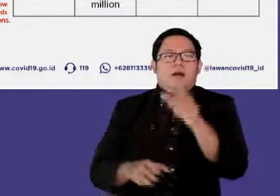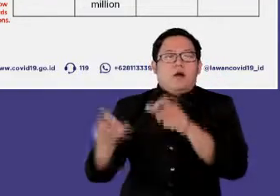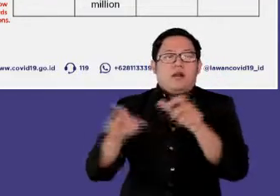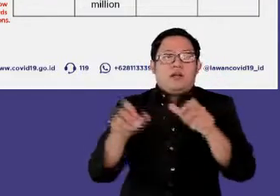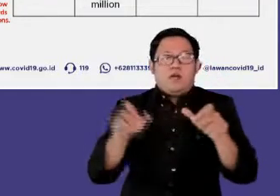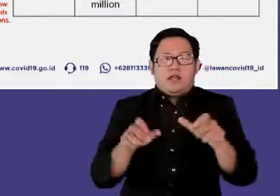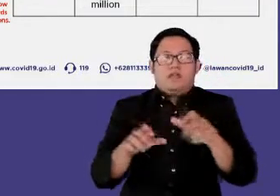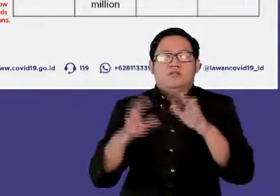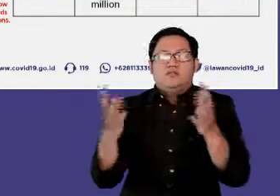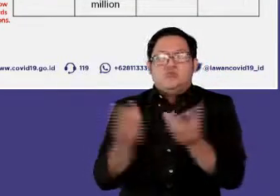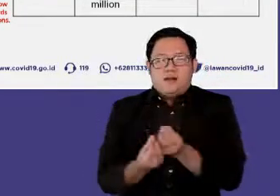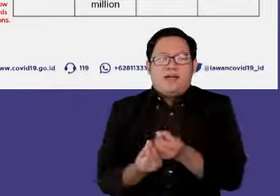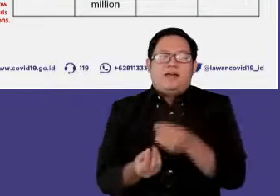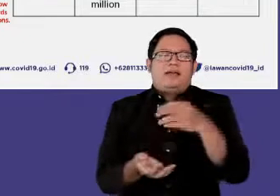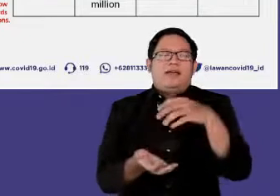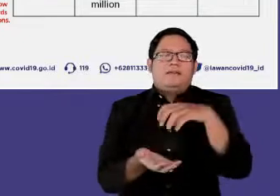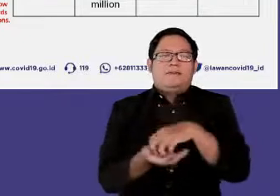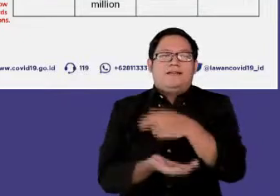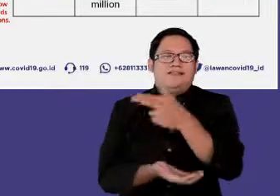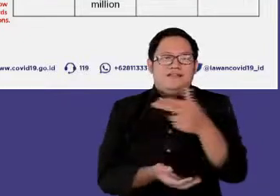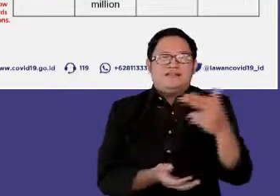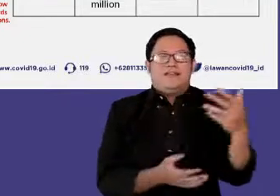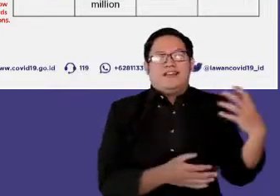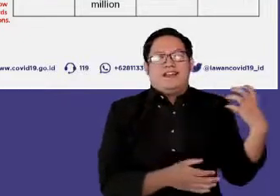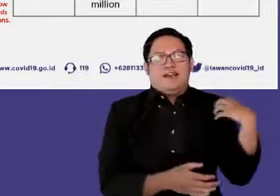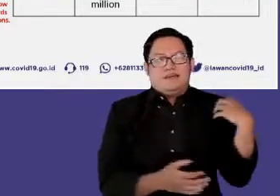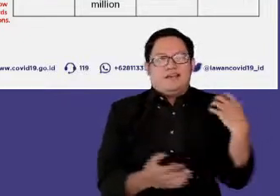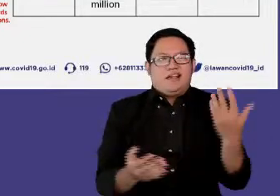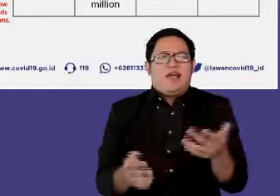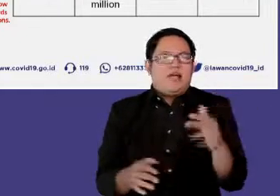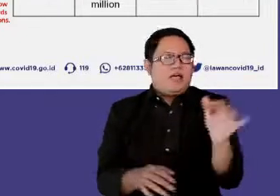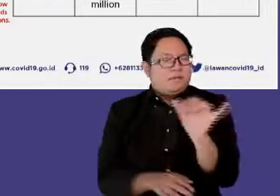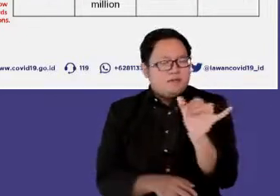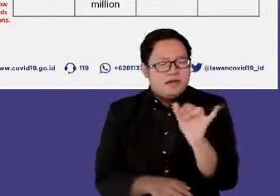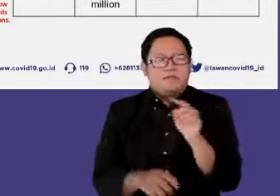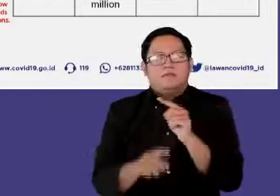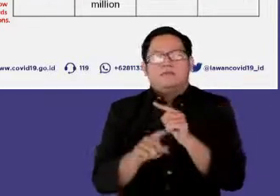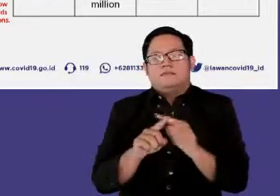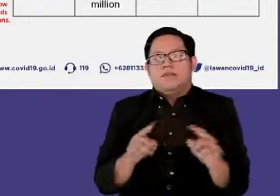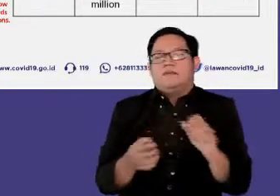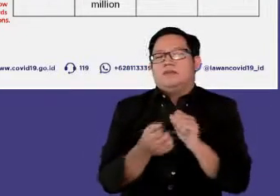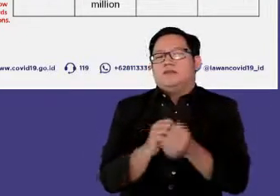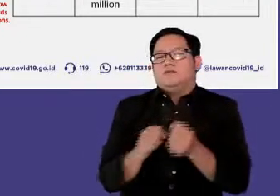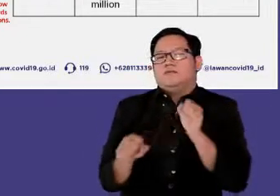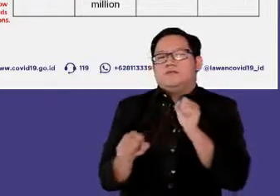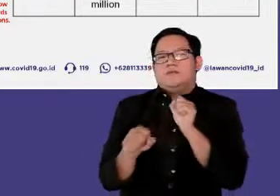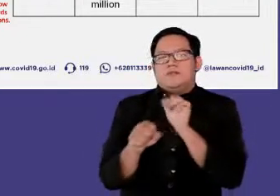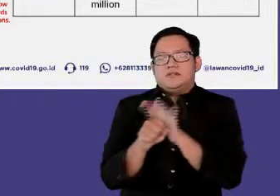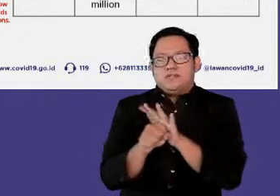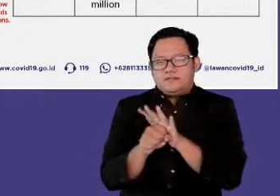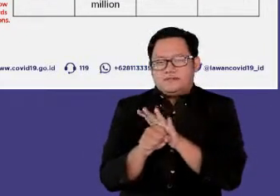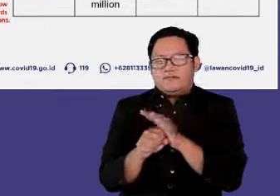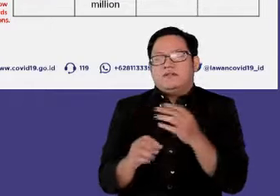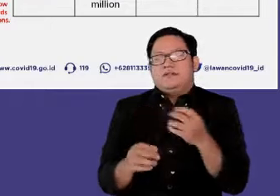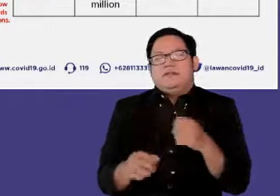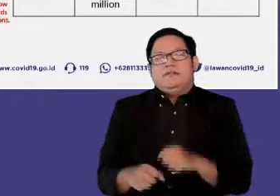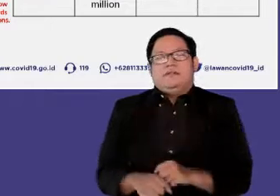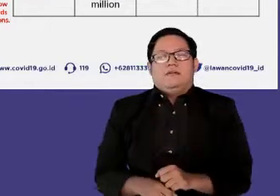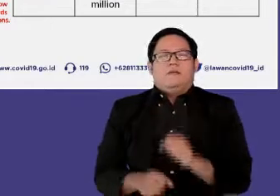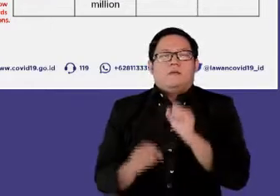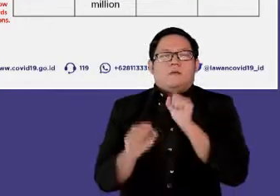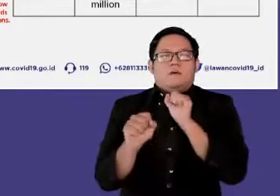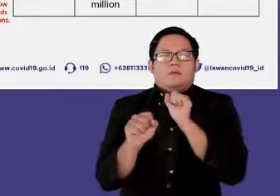the latter is seeing a much smaller number of daily positive cases and the number of cases per 1 million